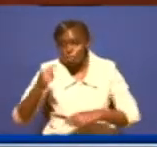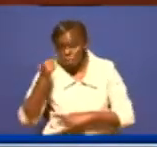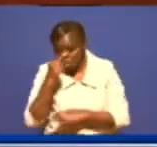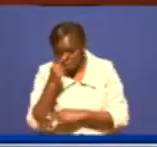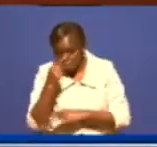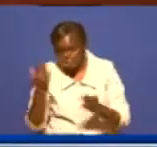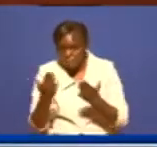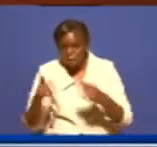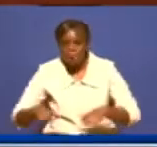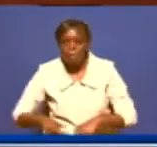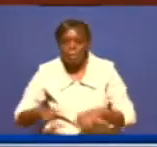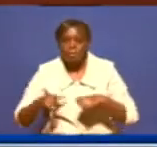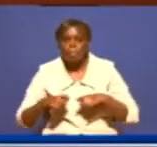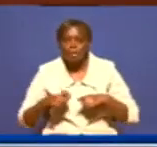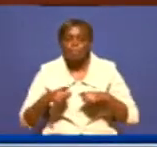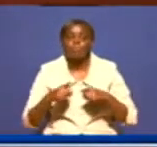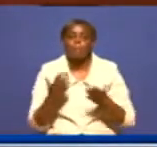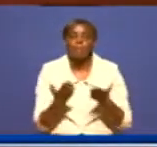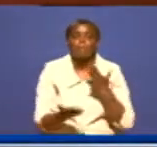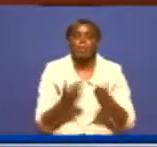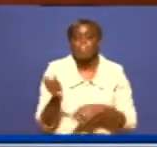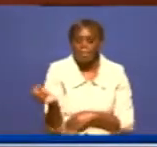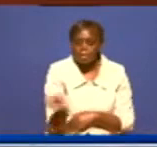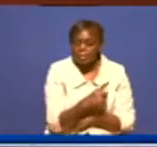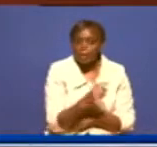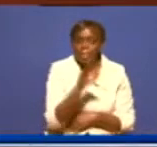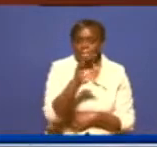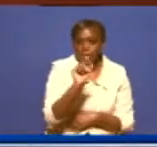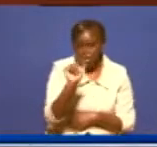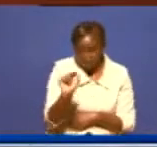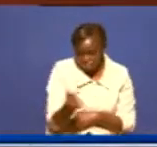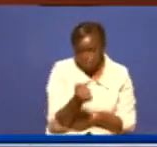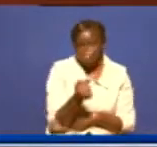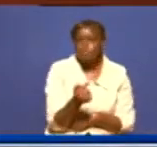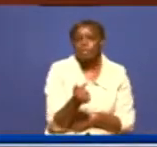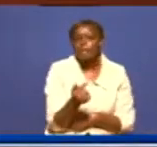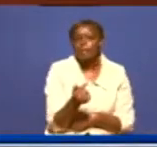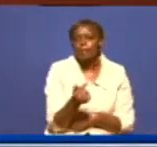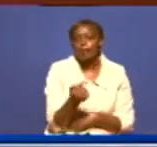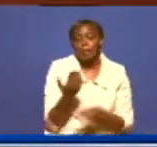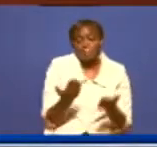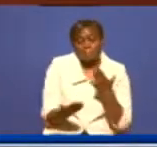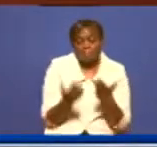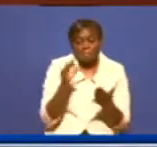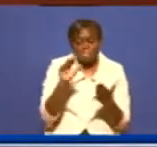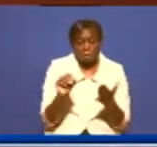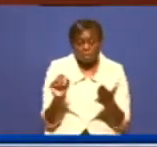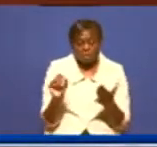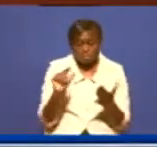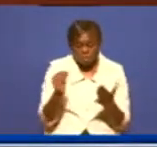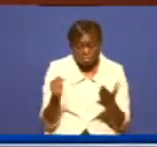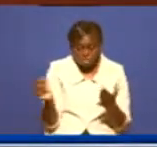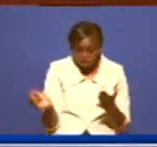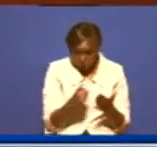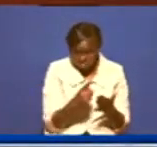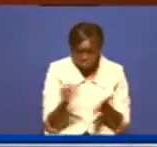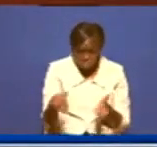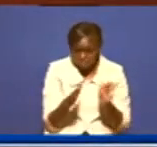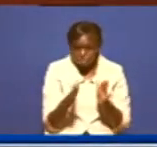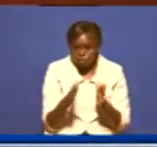live, and their maybe salary is around 30,000. But now that there is caveat or an opportunity